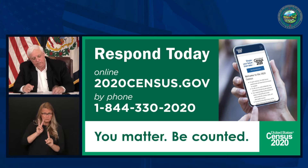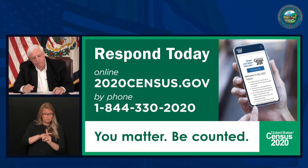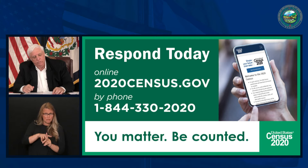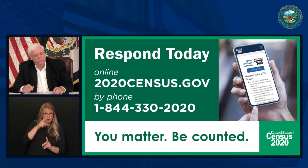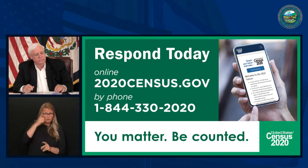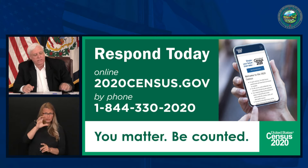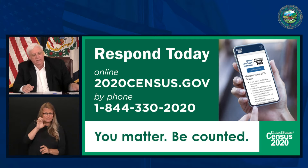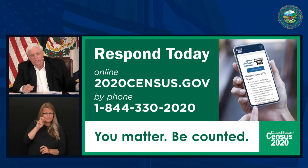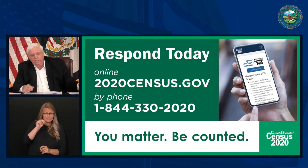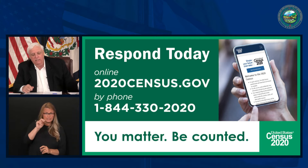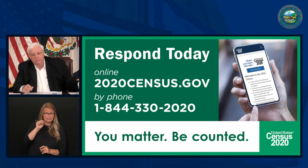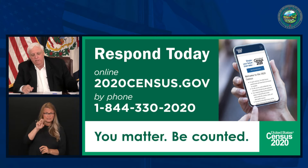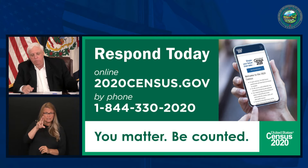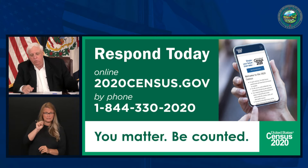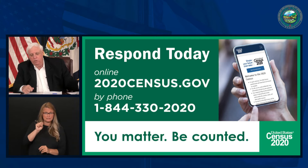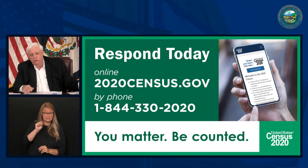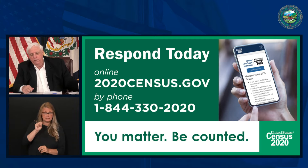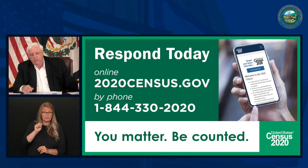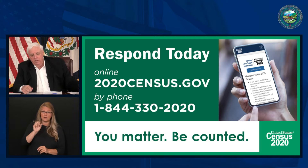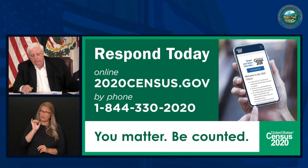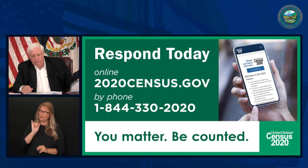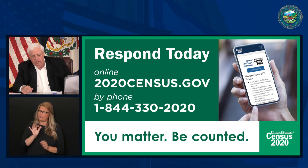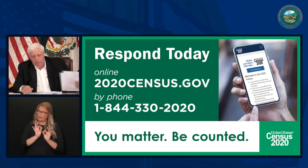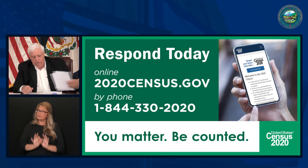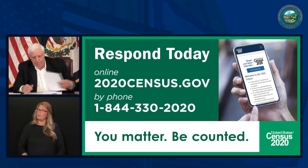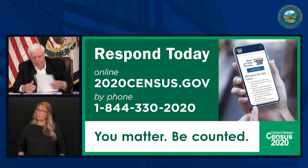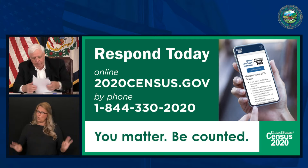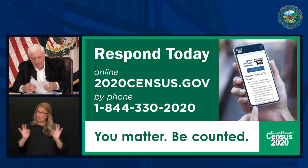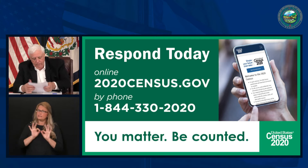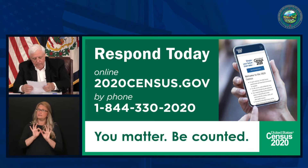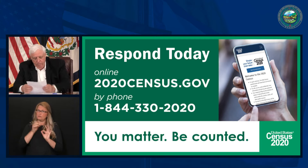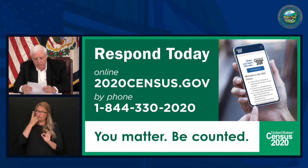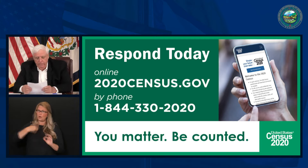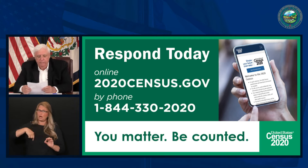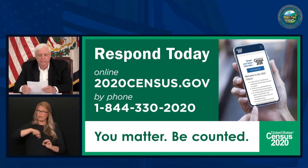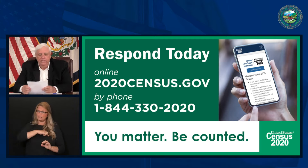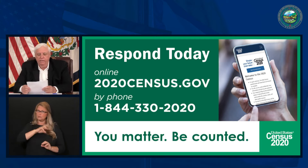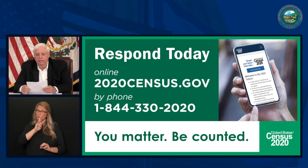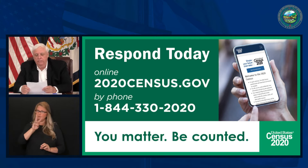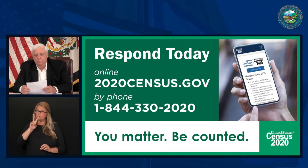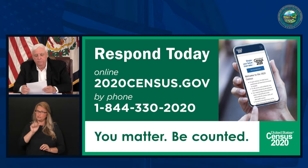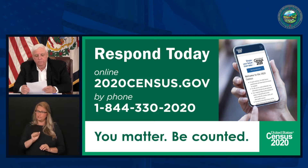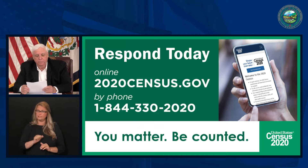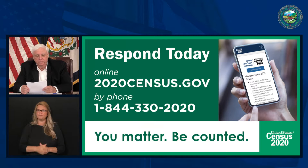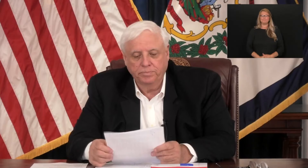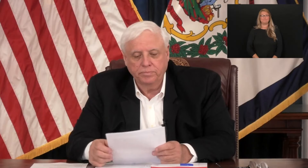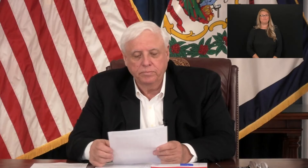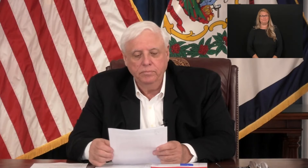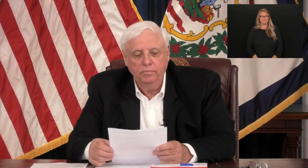counted. That's gigantically important. And so please get that done.